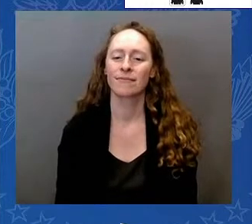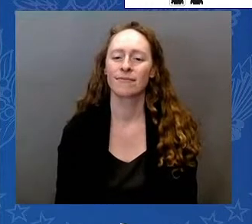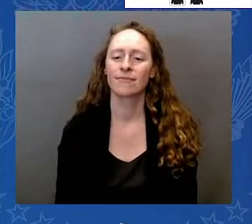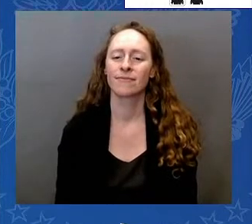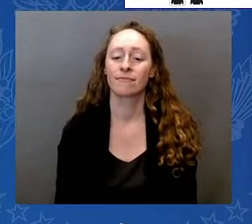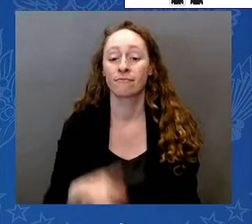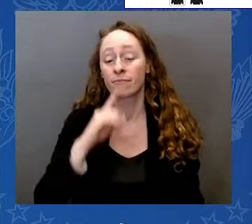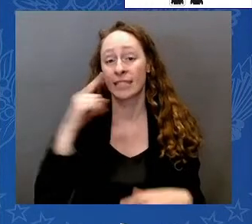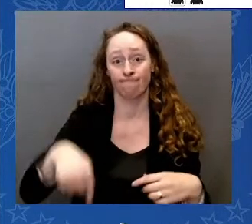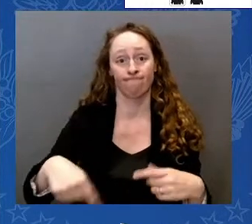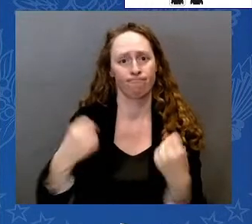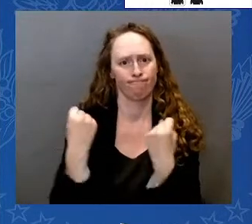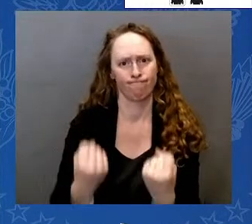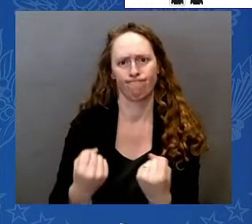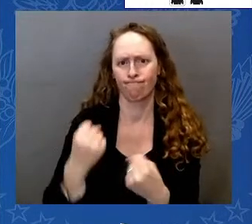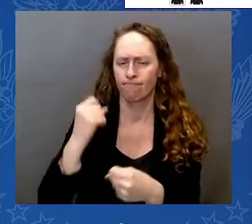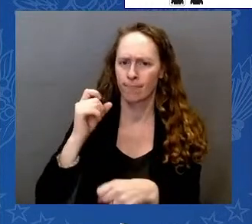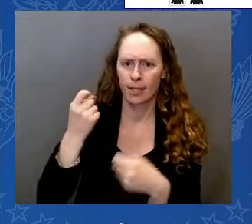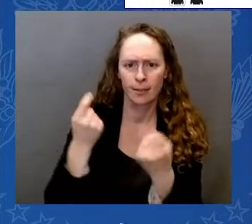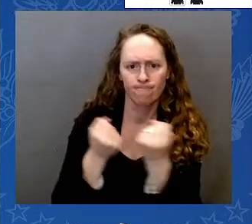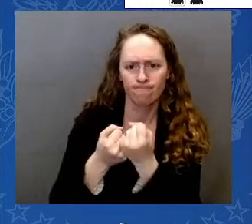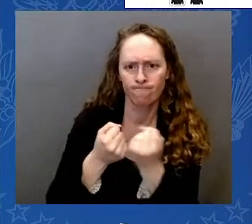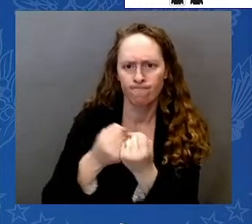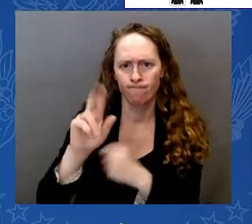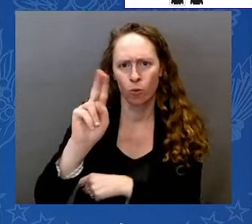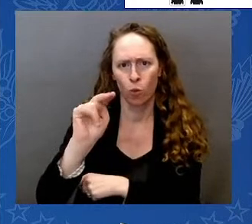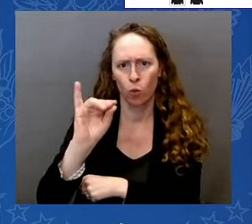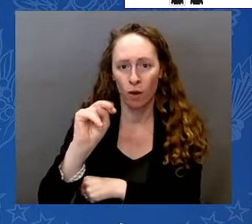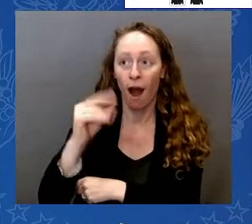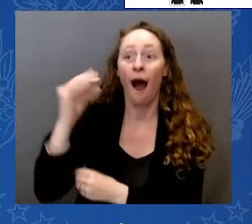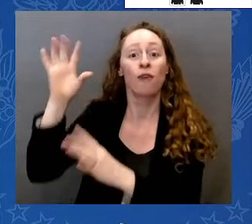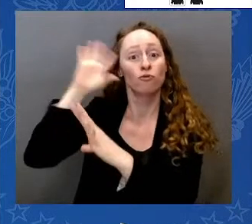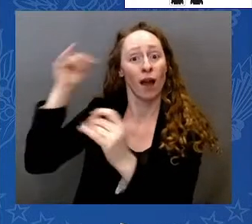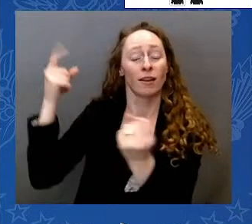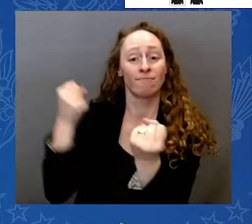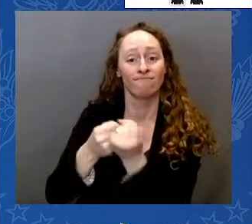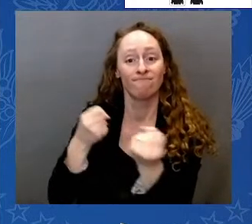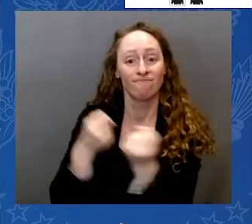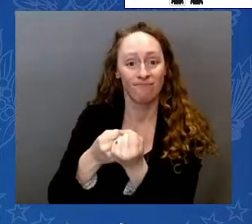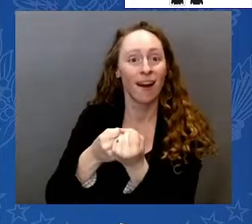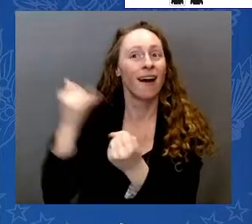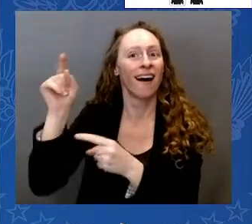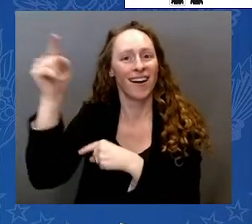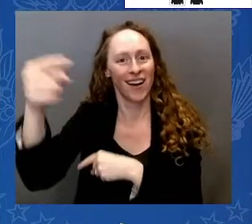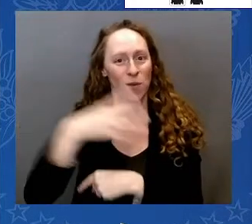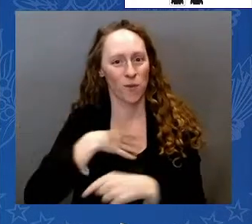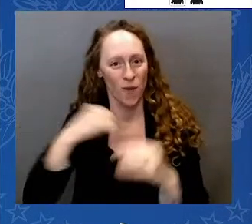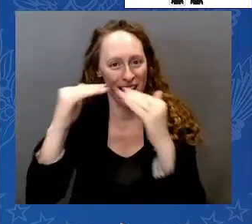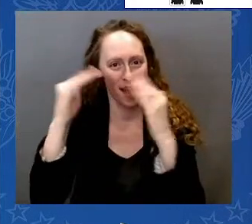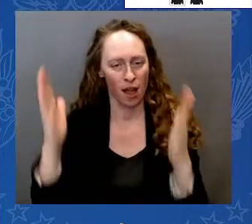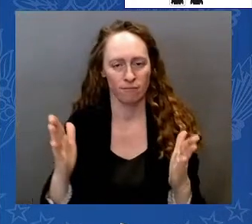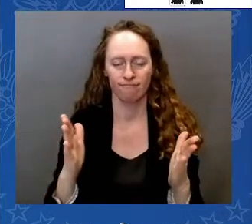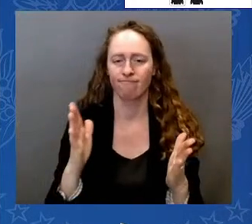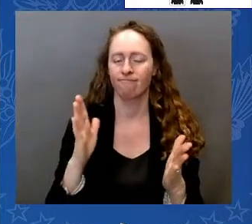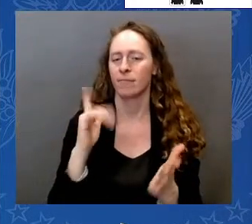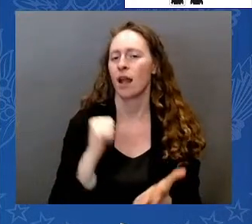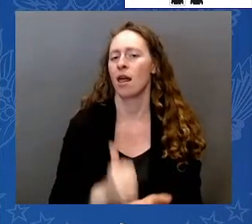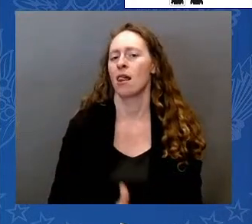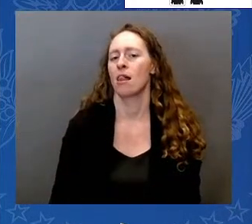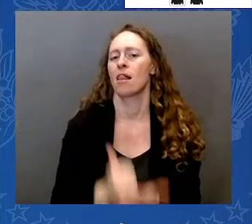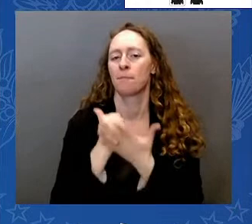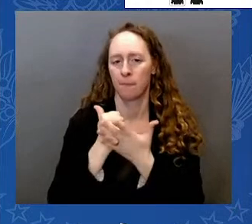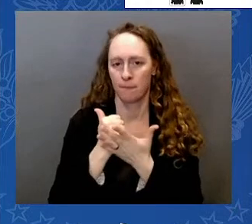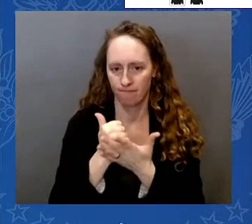supply chains more resilient, strengthening our domestic vehicle manufacturing, and fighting for good union